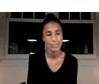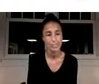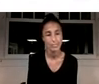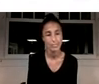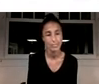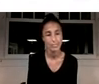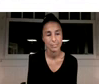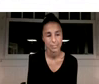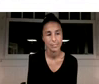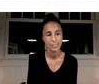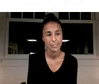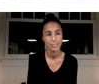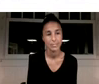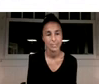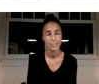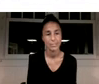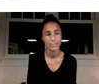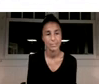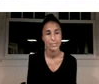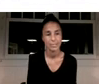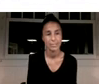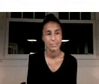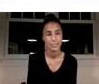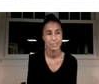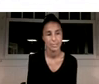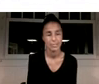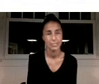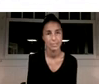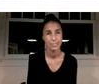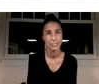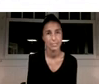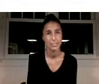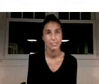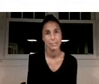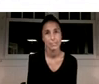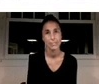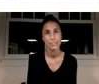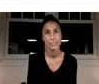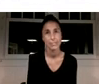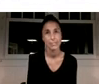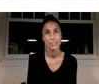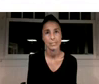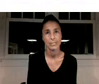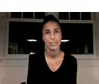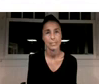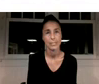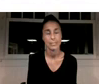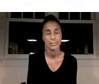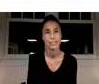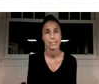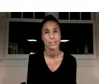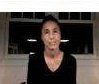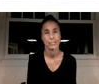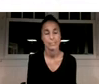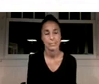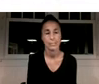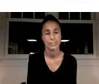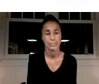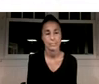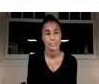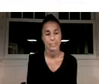at the high end that would be nearly 3 to 4 times greater than the current plan guidance for converting office to residential uses